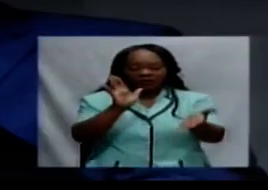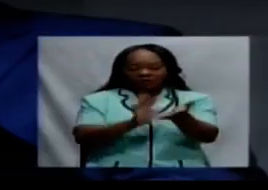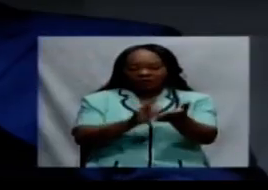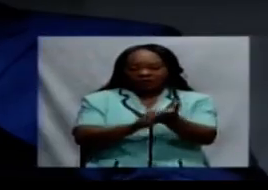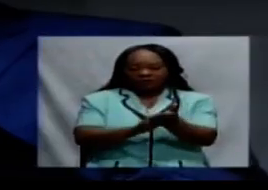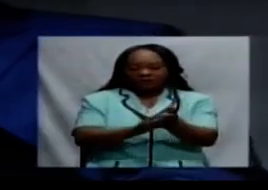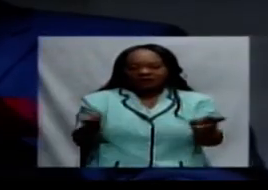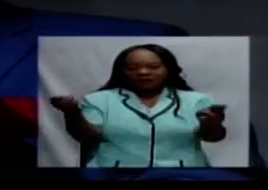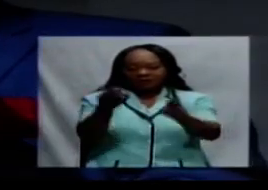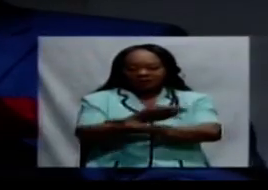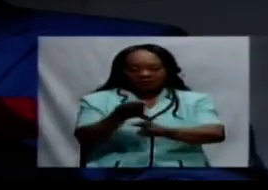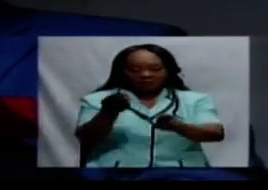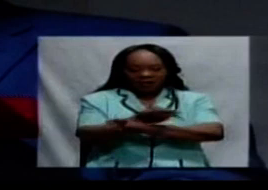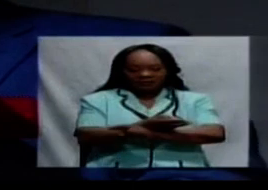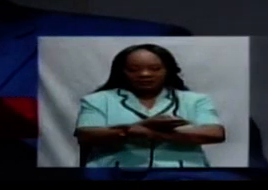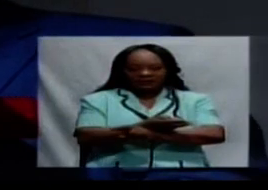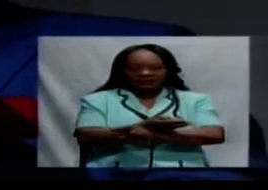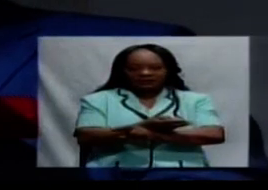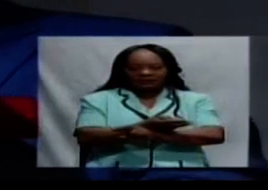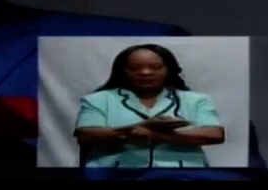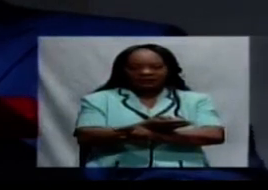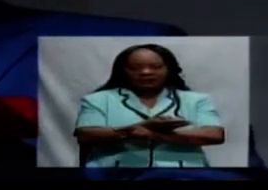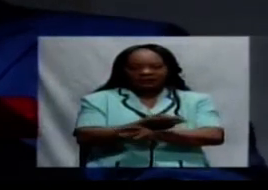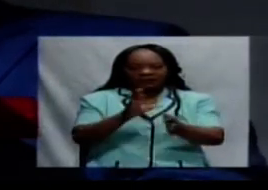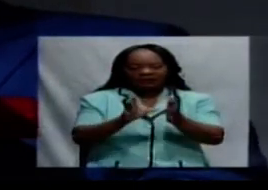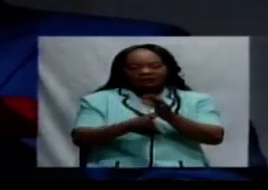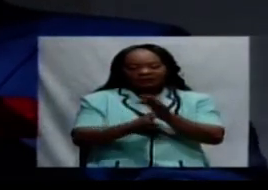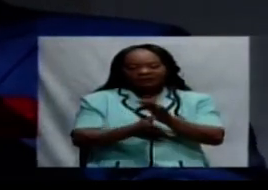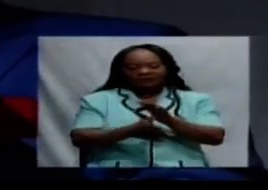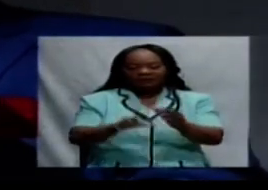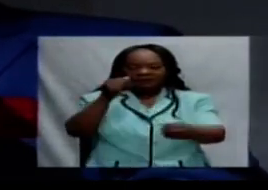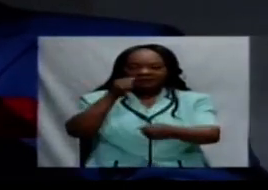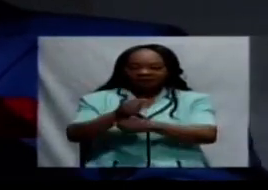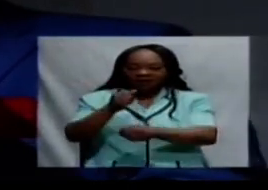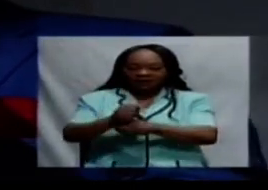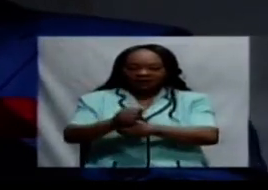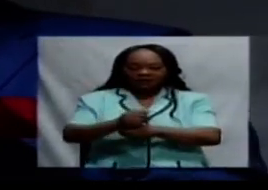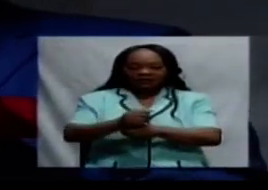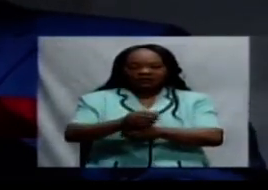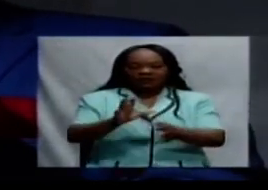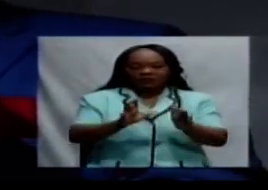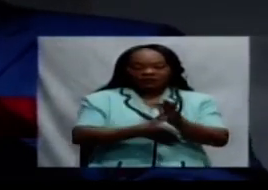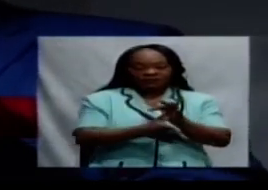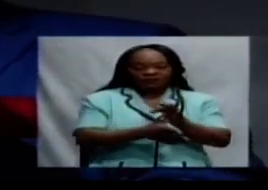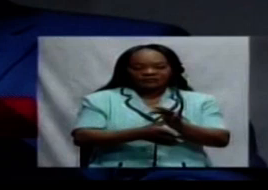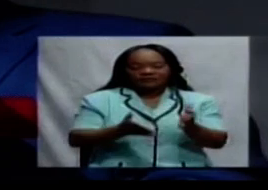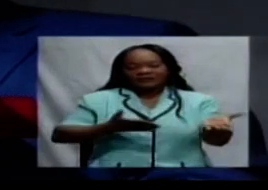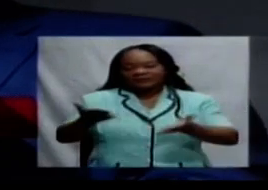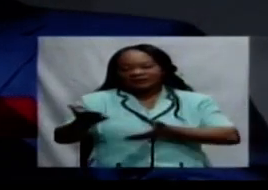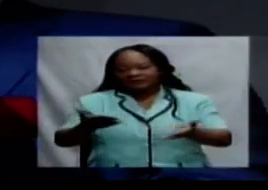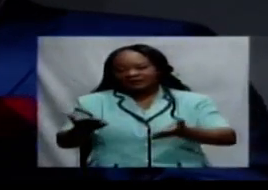with multi-purpose courts, gyms, cafes, running tracks, concierge